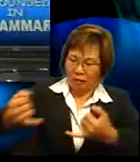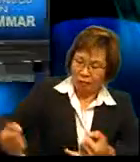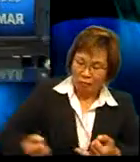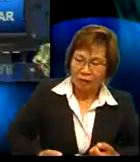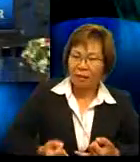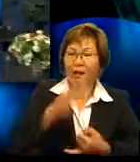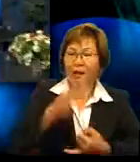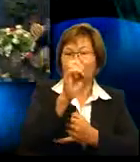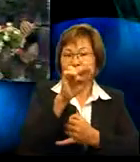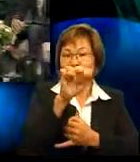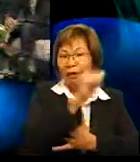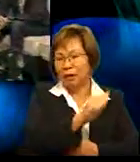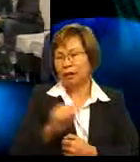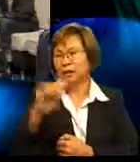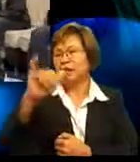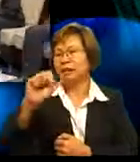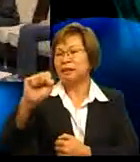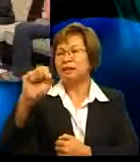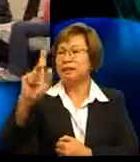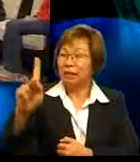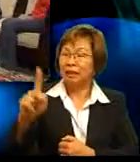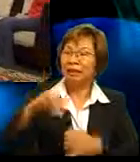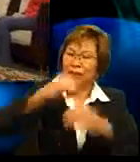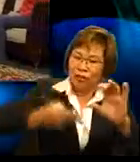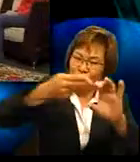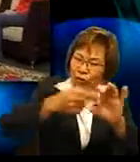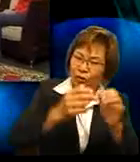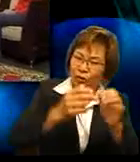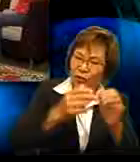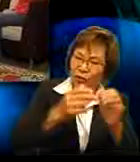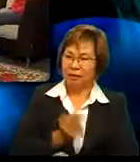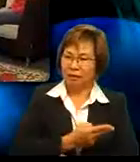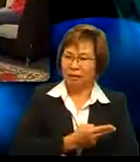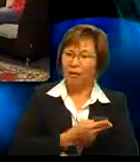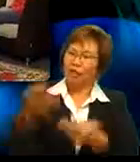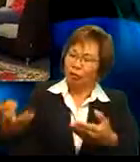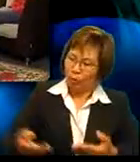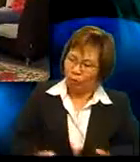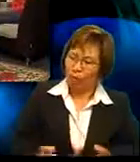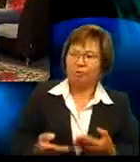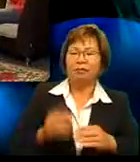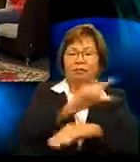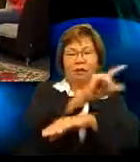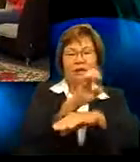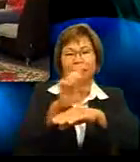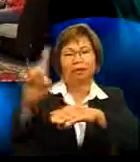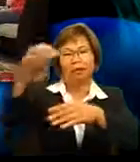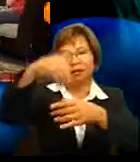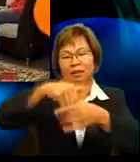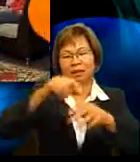invited Rina and Iskandar to join us. Hi there, Rina and Iskandar, and welcome to Grounded in Grammar. Hi da.